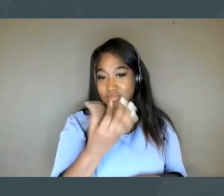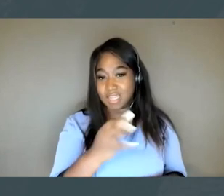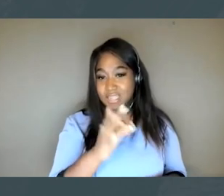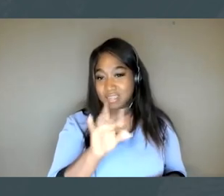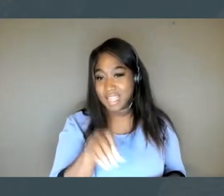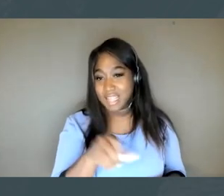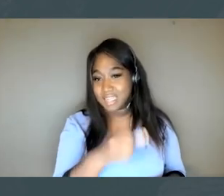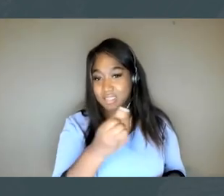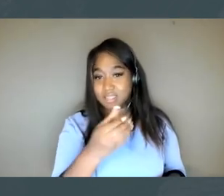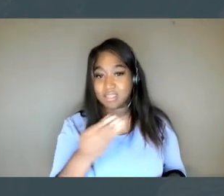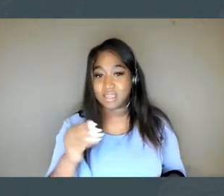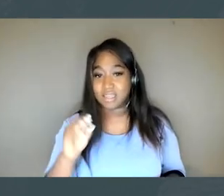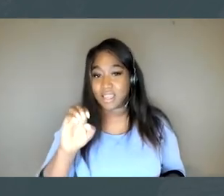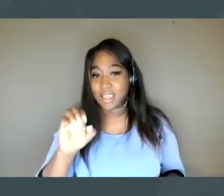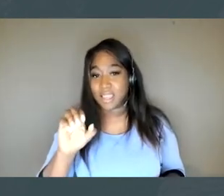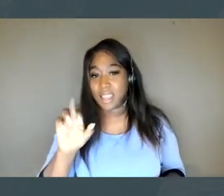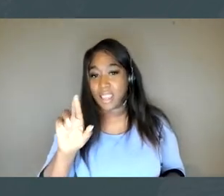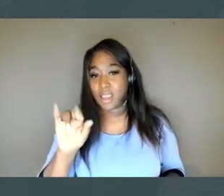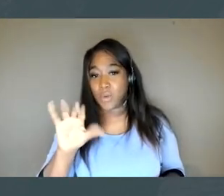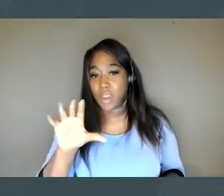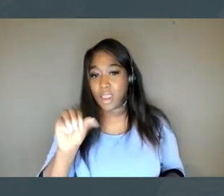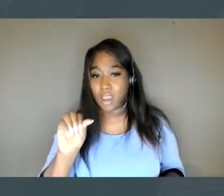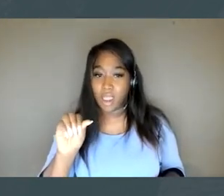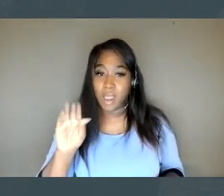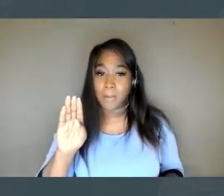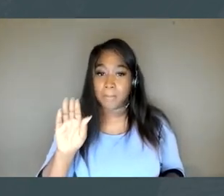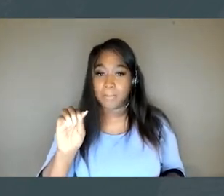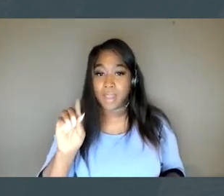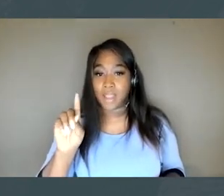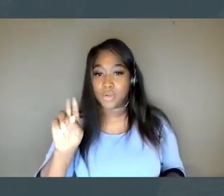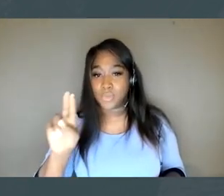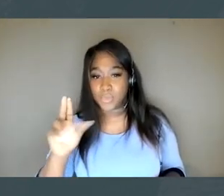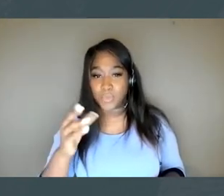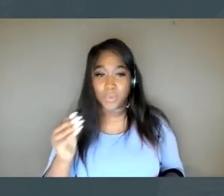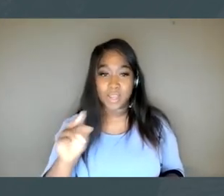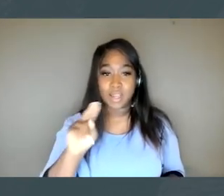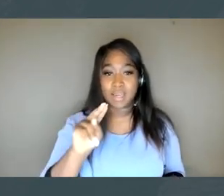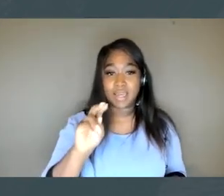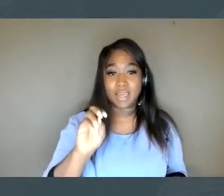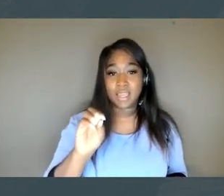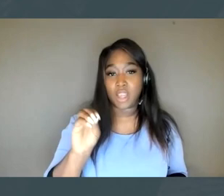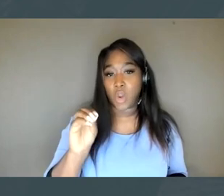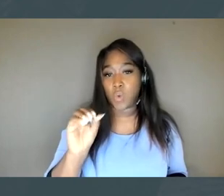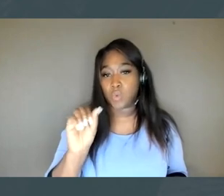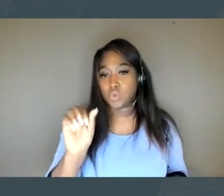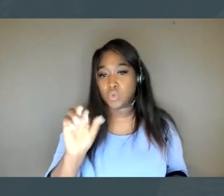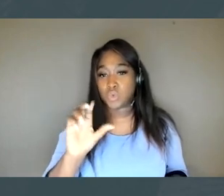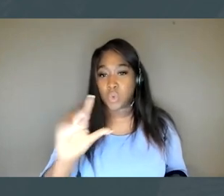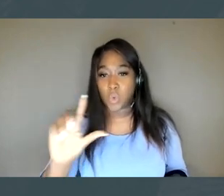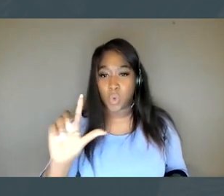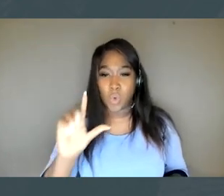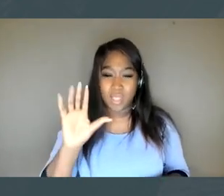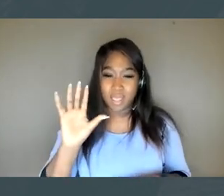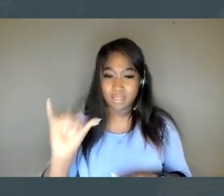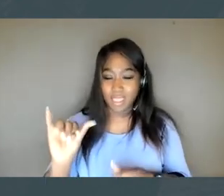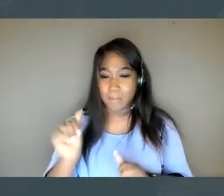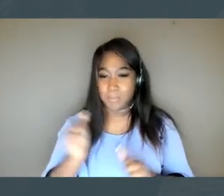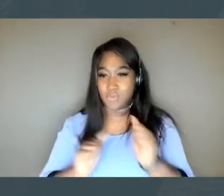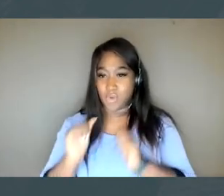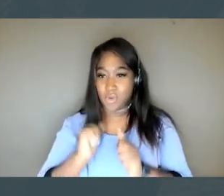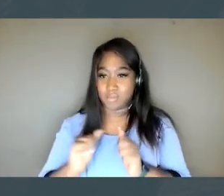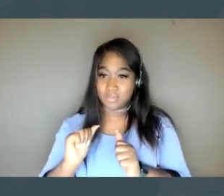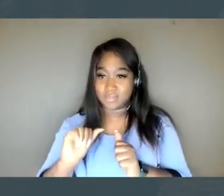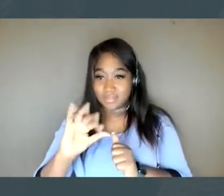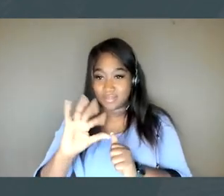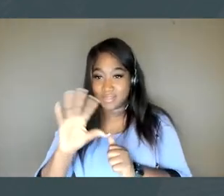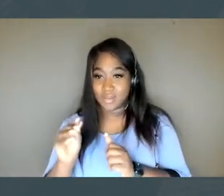Soul and saying, you know, what is this performance of Africa, right? The African-Americans, yes, of course, or the Blacks from the Americas, they have lost